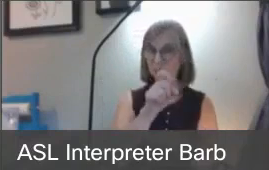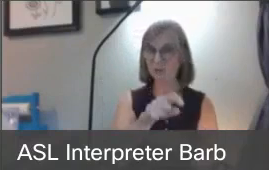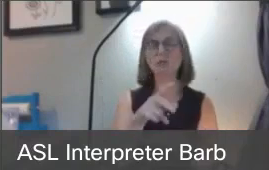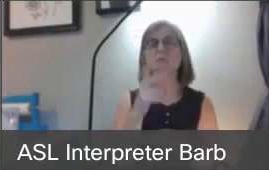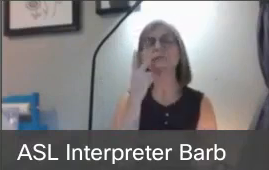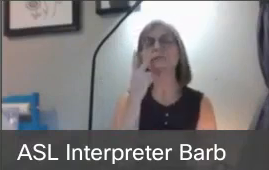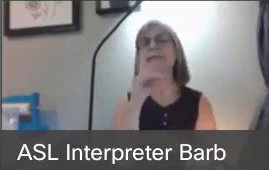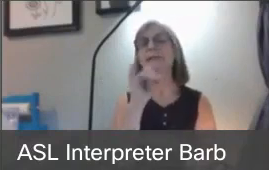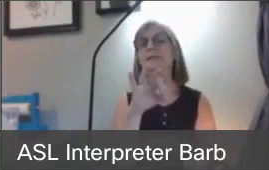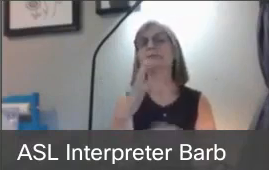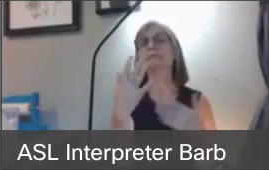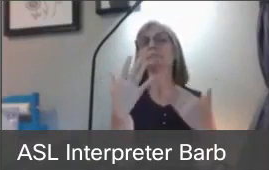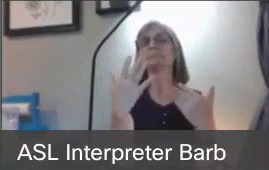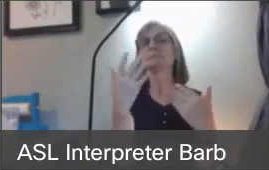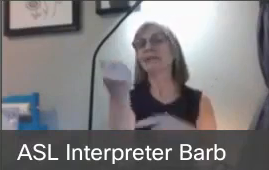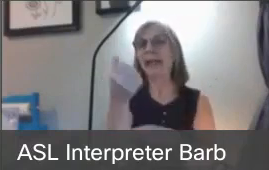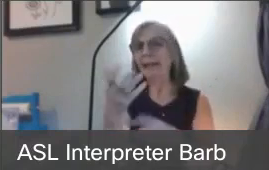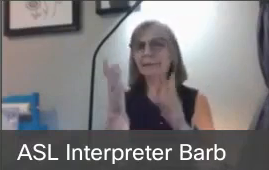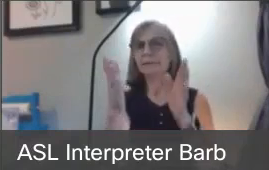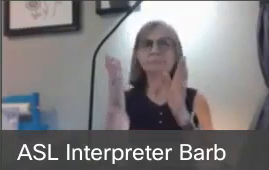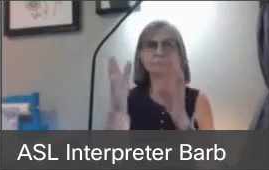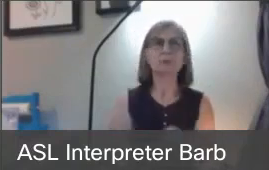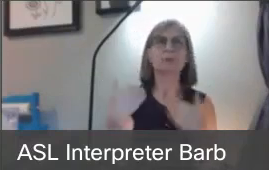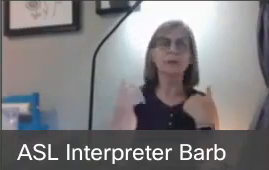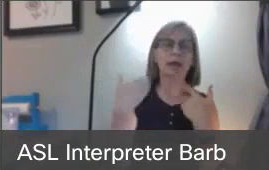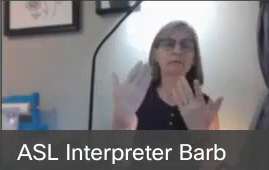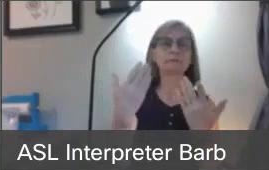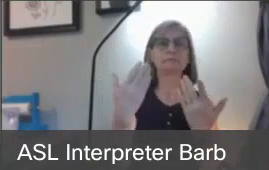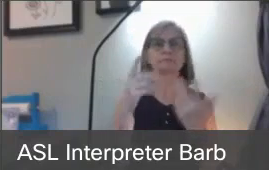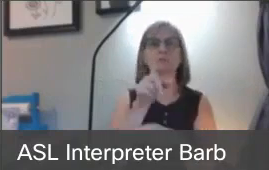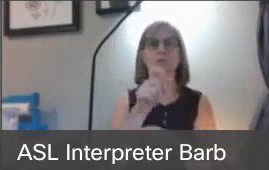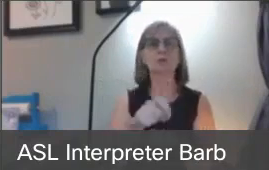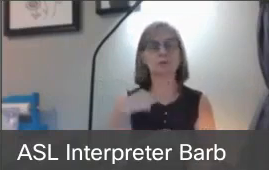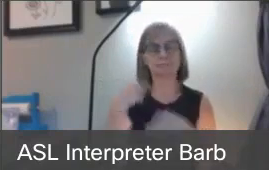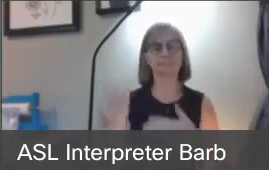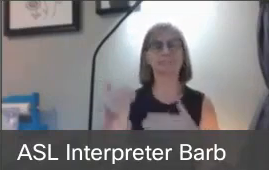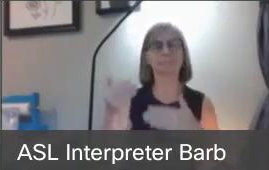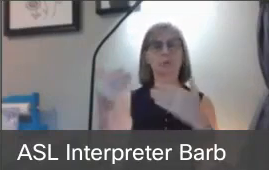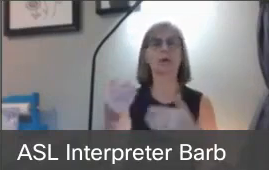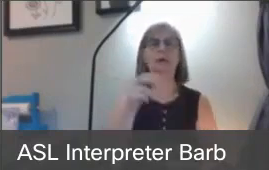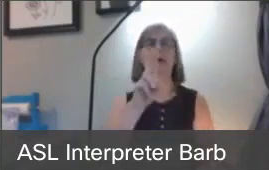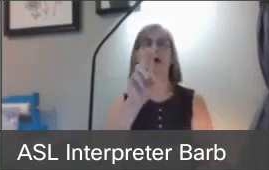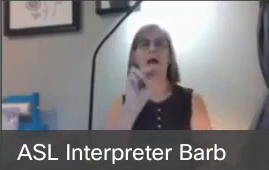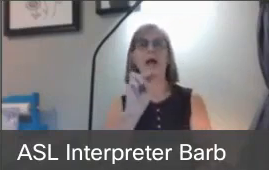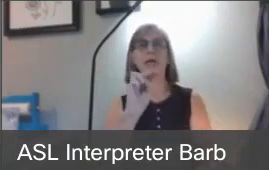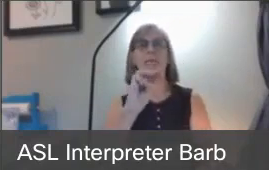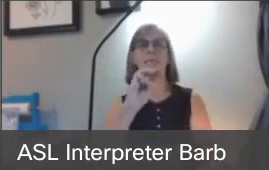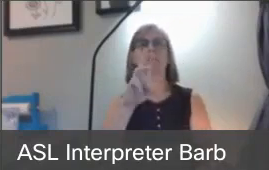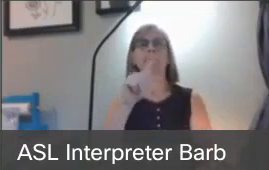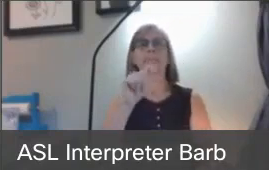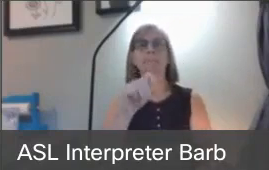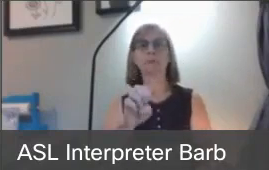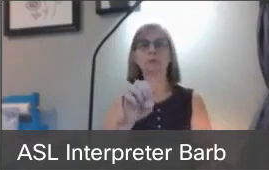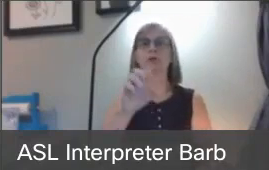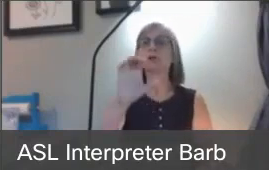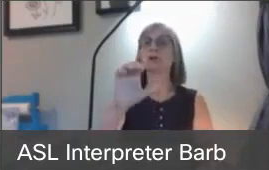maybe there is anything that anybody has any questions. So I'm going to go ahead and unmute. Charlotte, if you have any